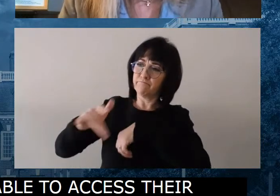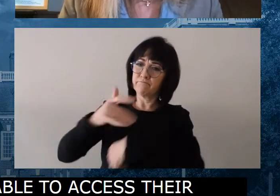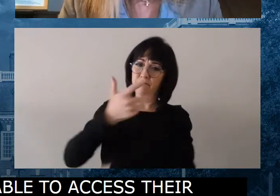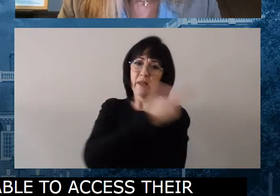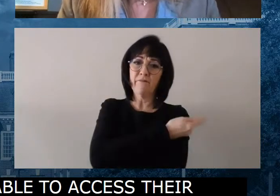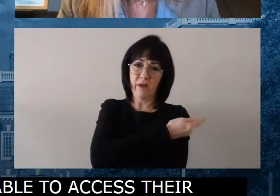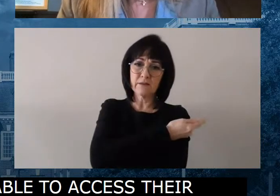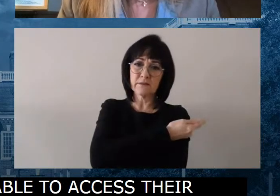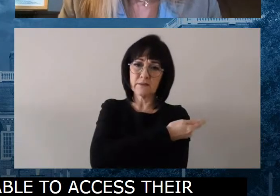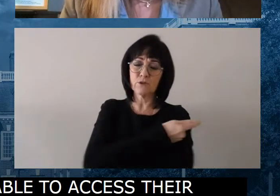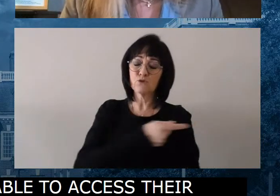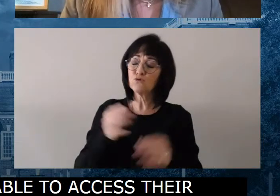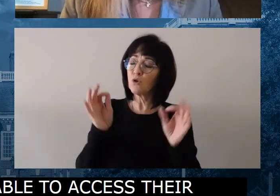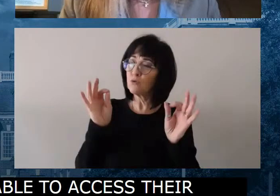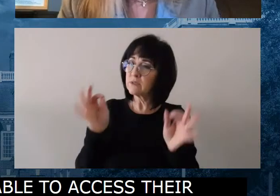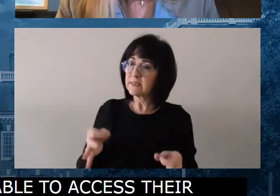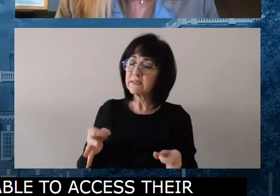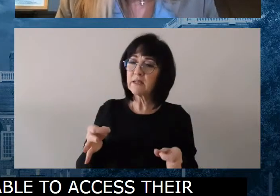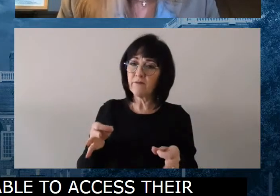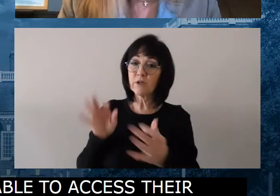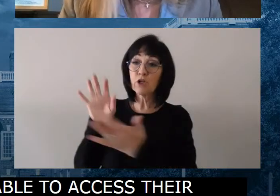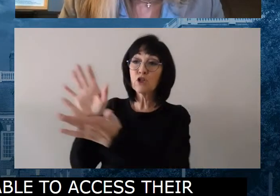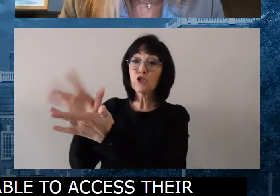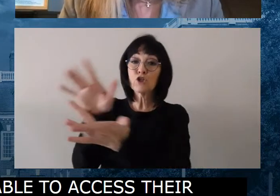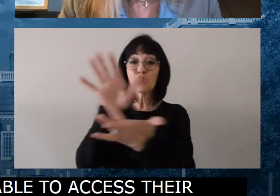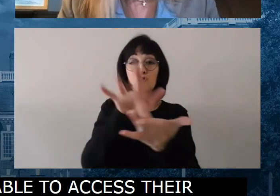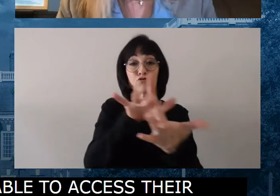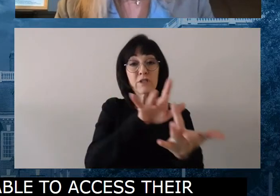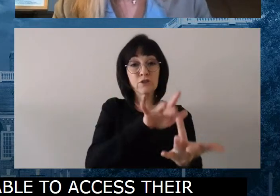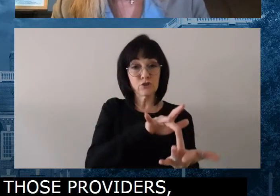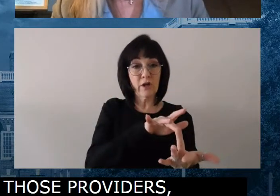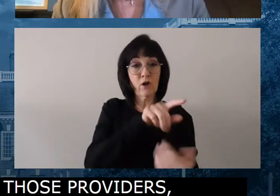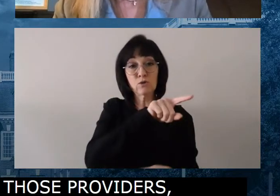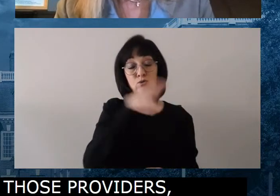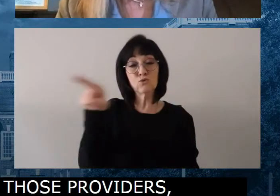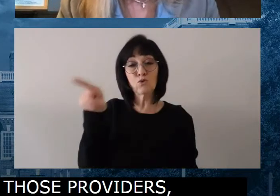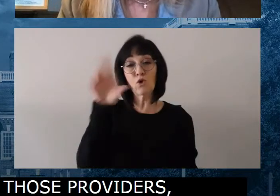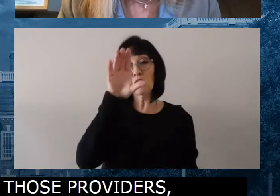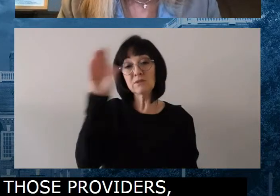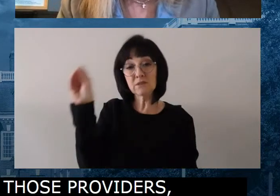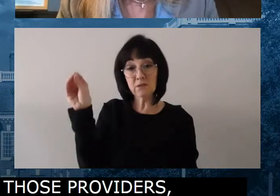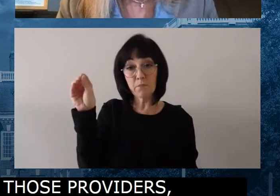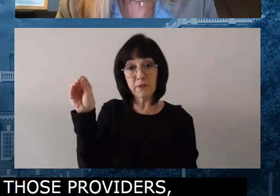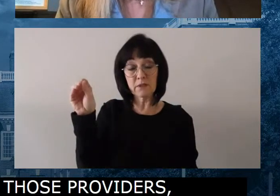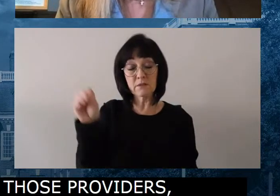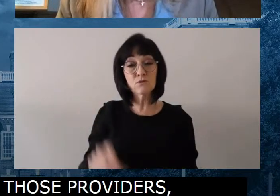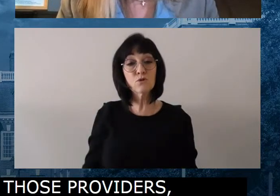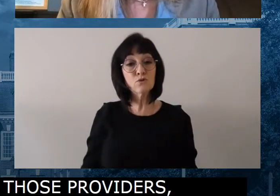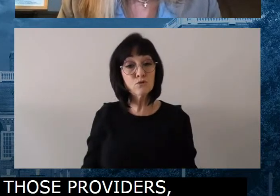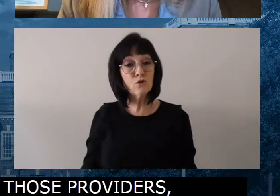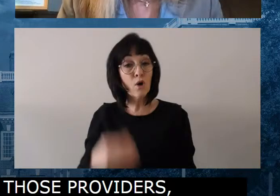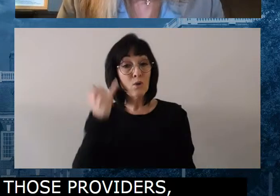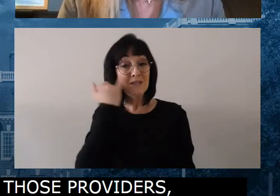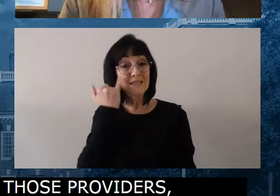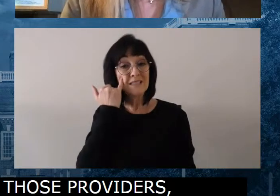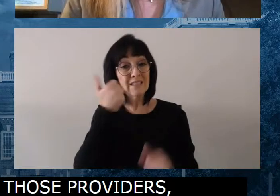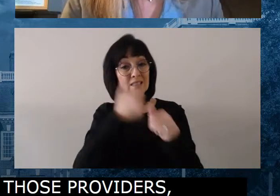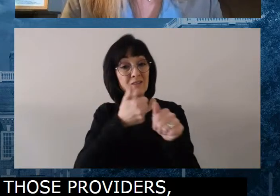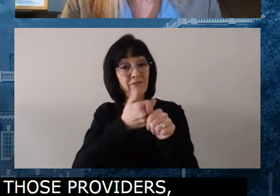to those providers, especially if you're under 50 with an underlying health condition.